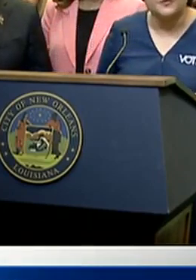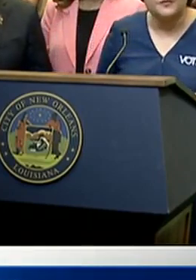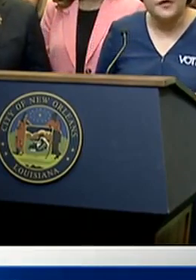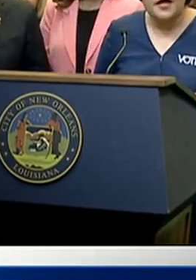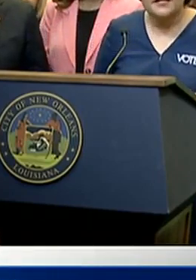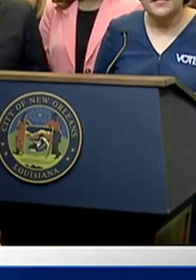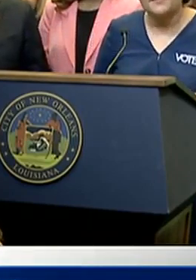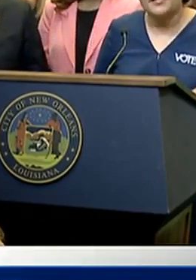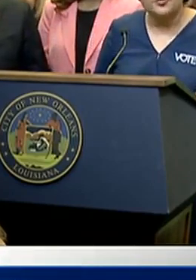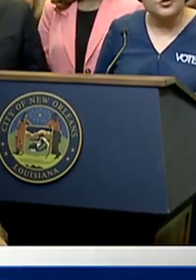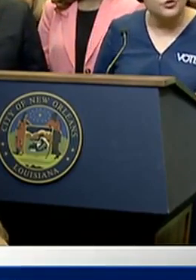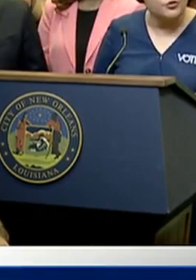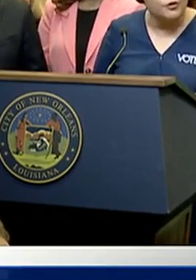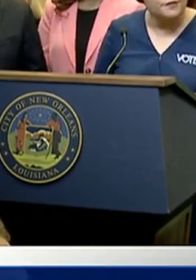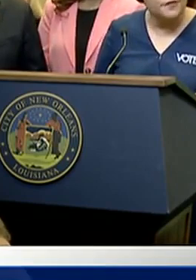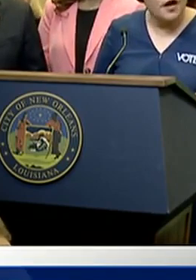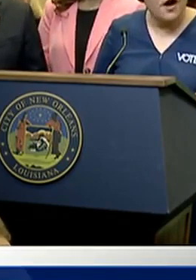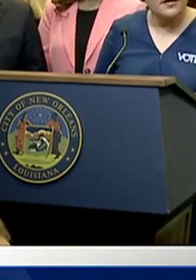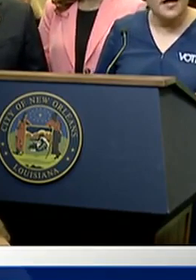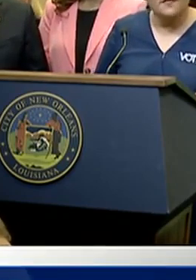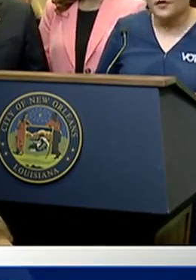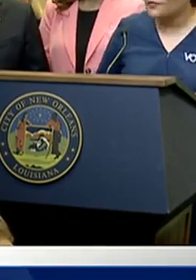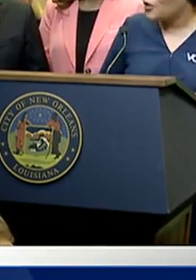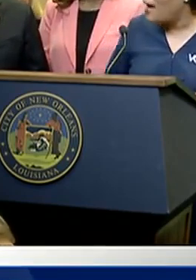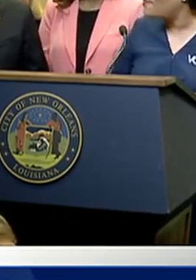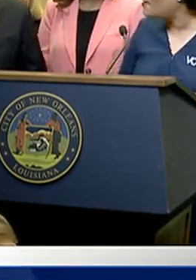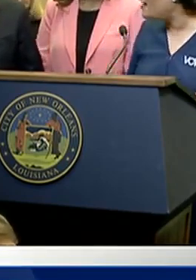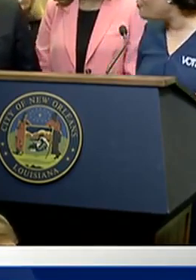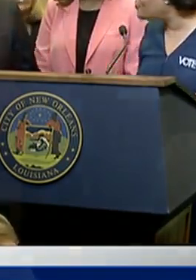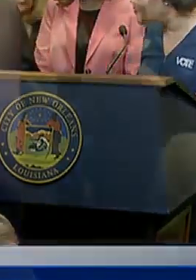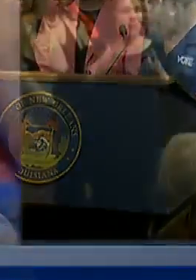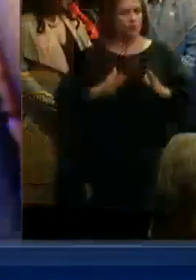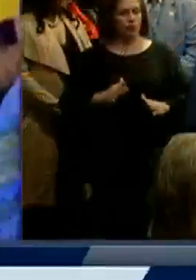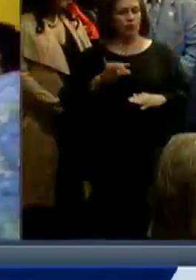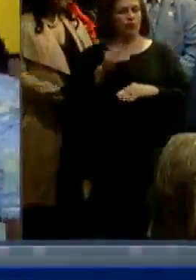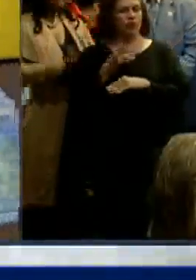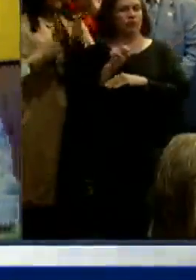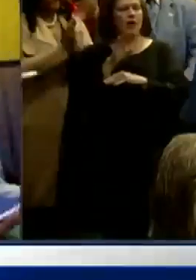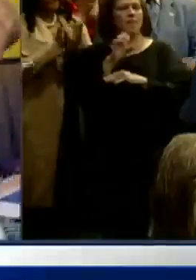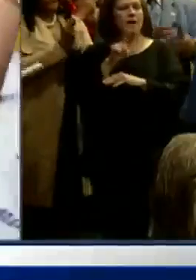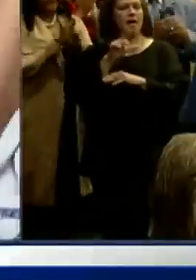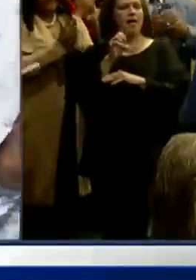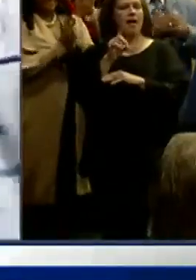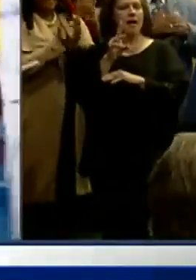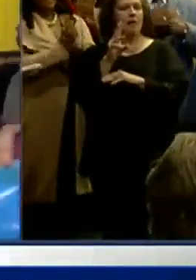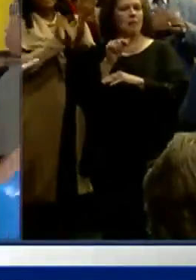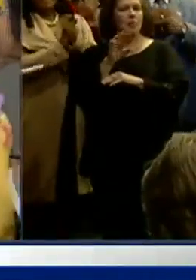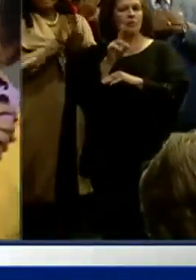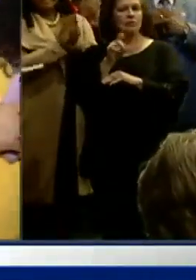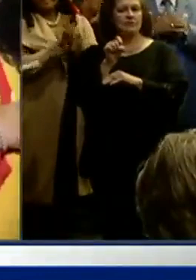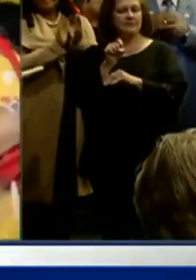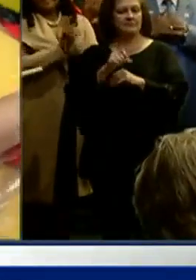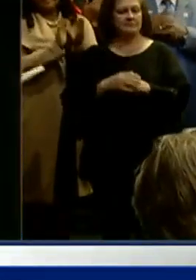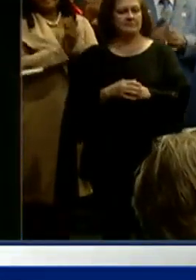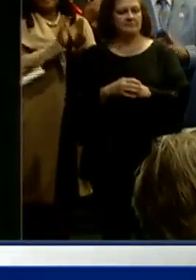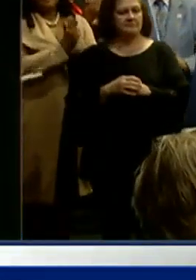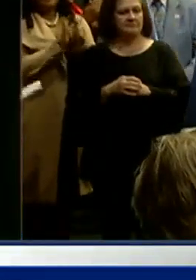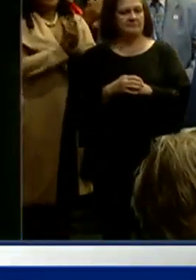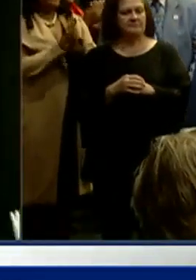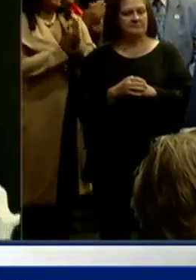ado, let me introduce our governor, John Bel Edwards. Thank you very much. Appreciate